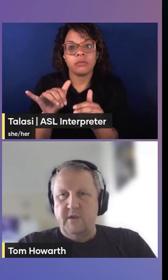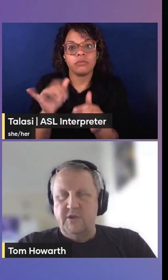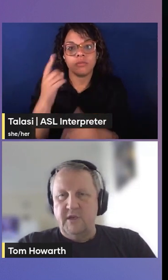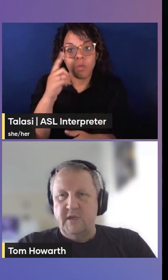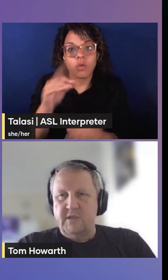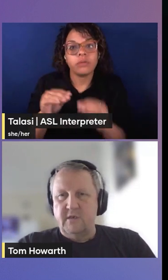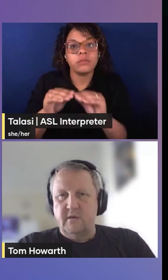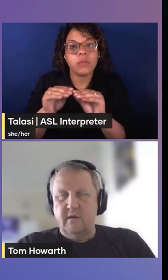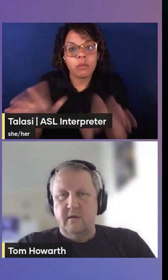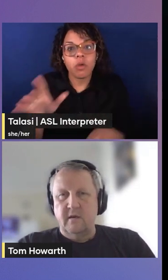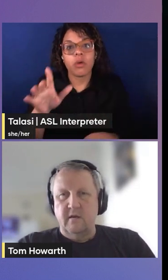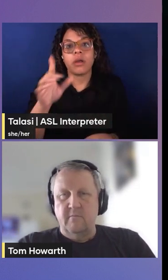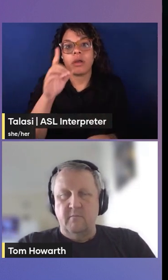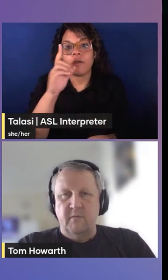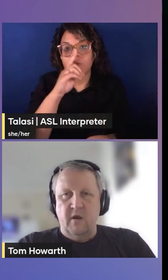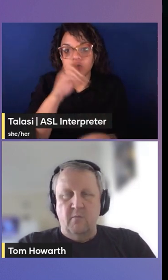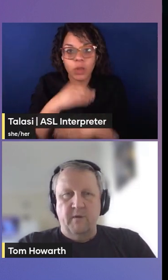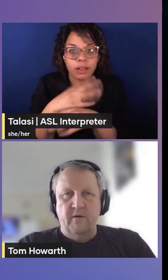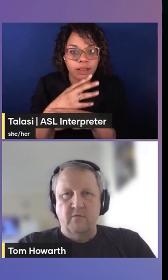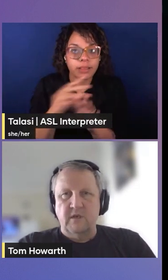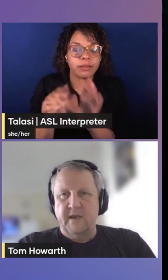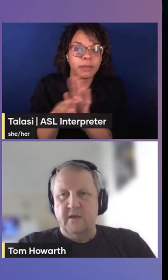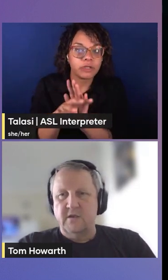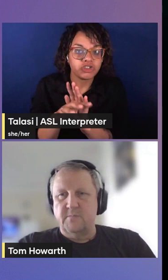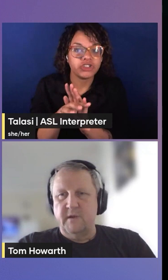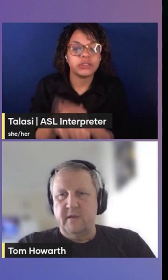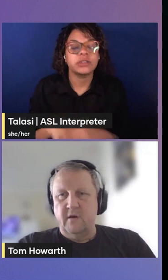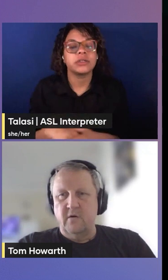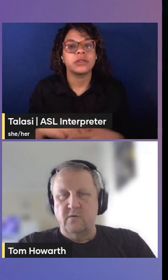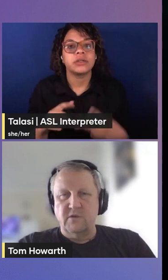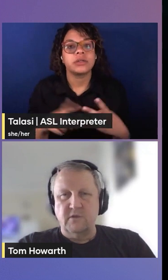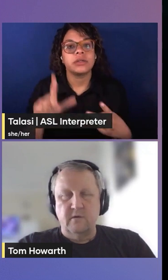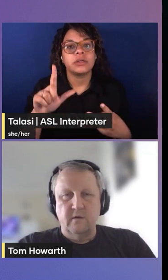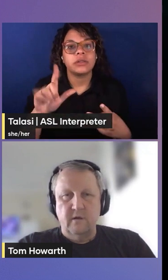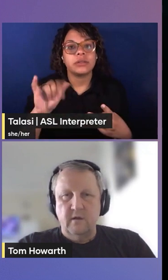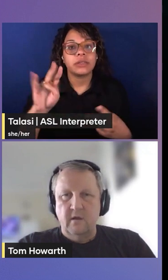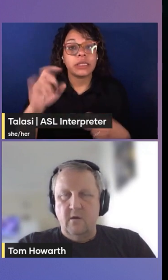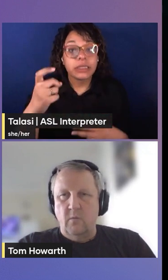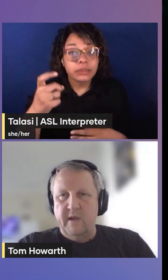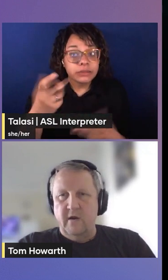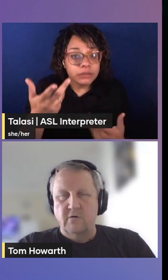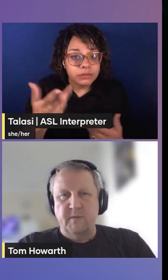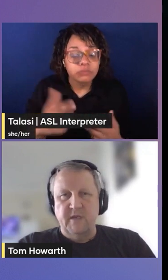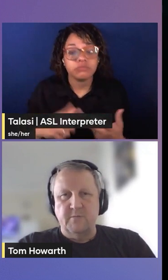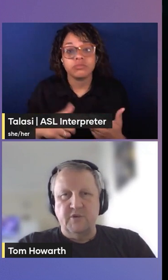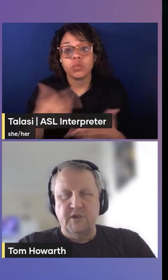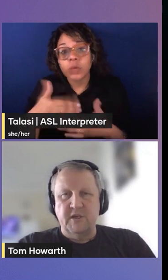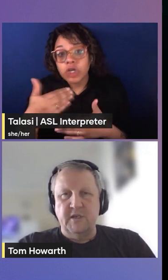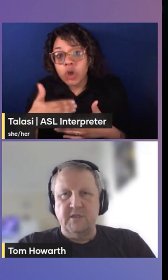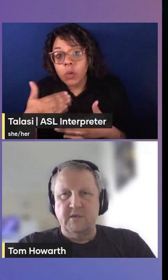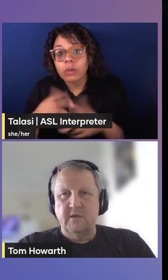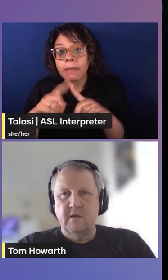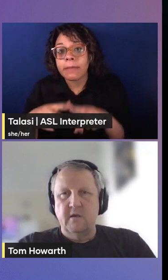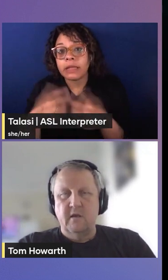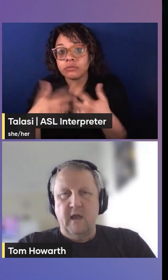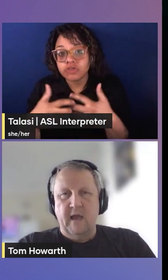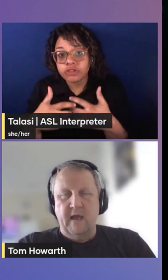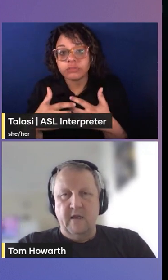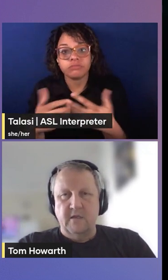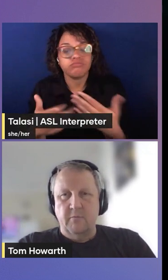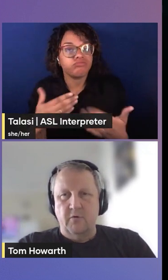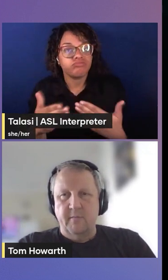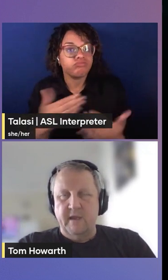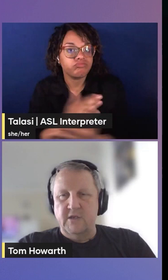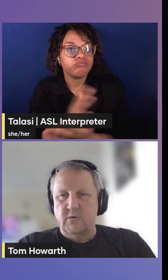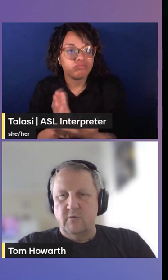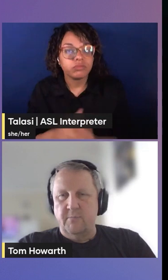virtual images, be those Linux, be those Windows-based machines,